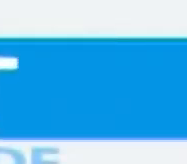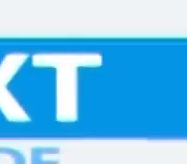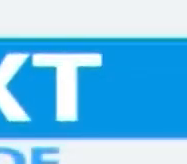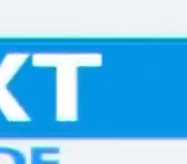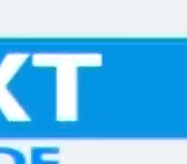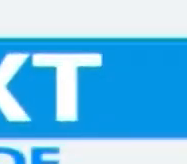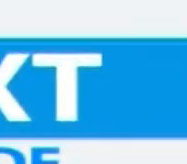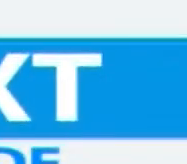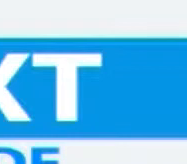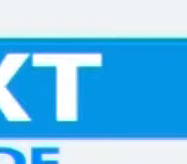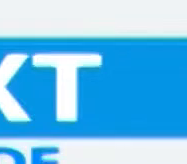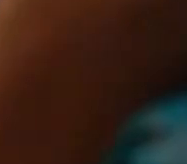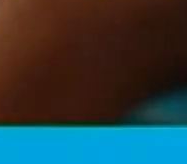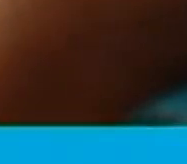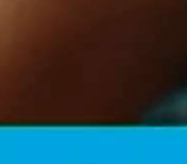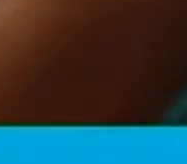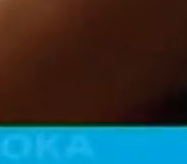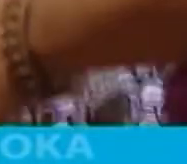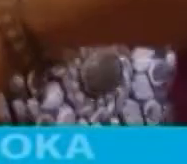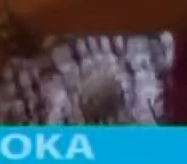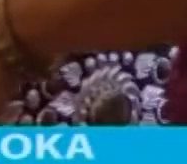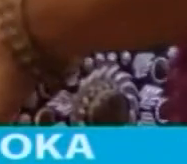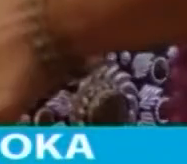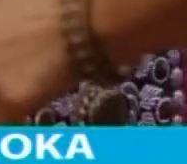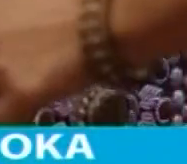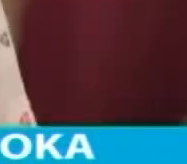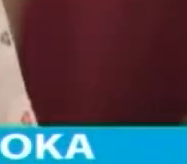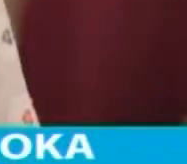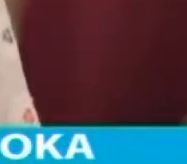episode of Ashoka.